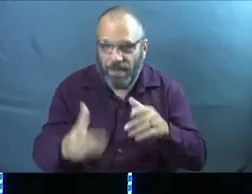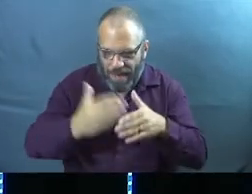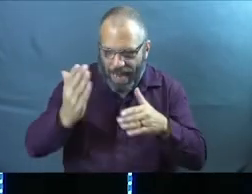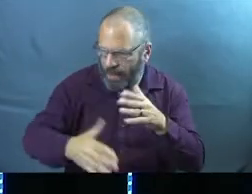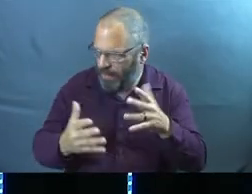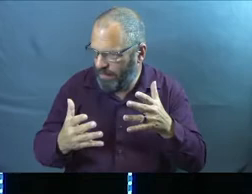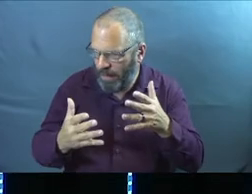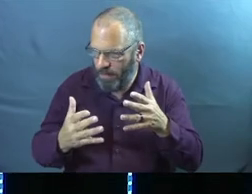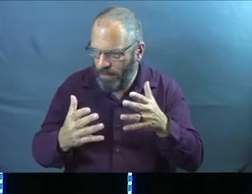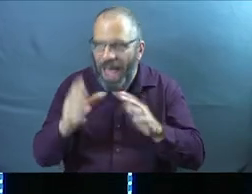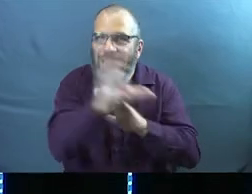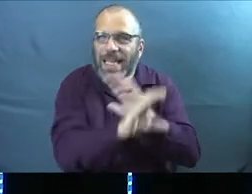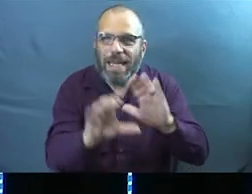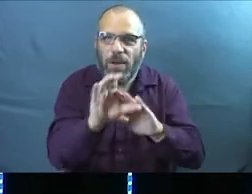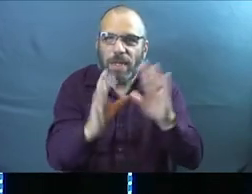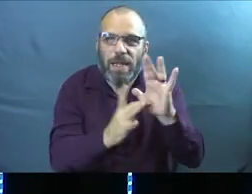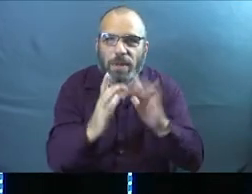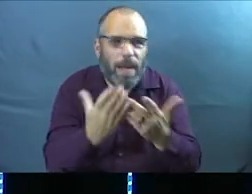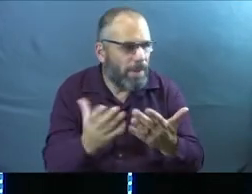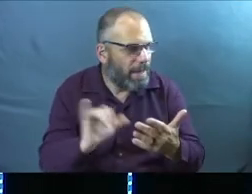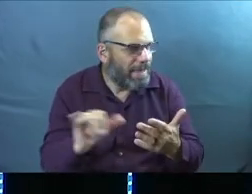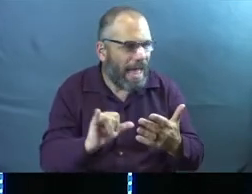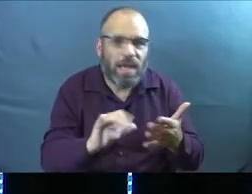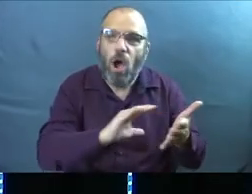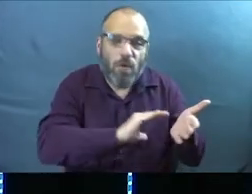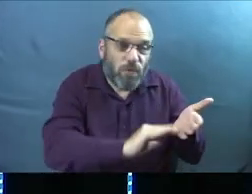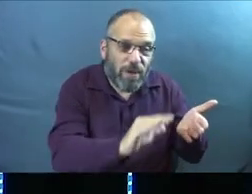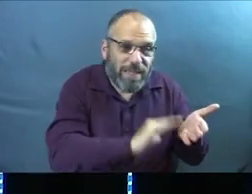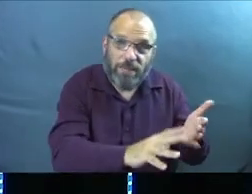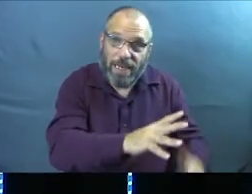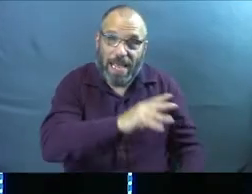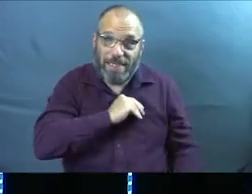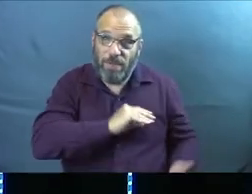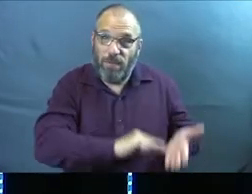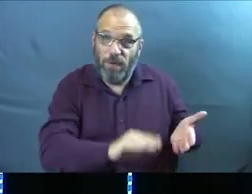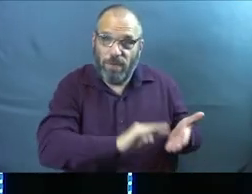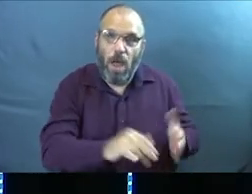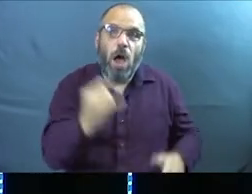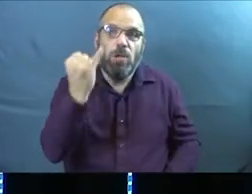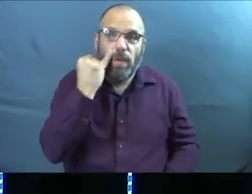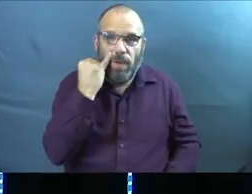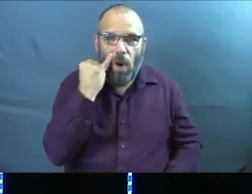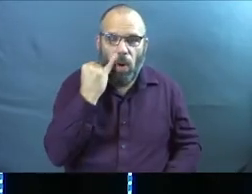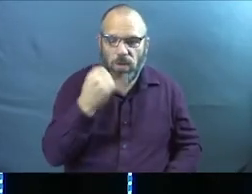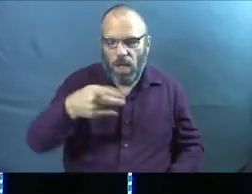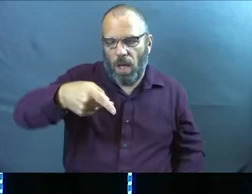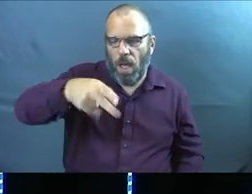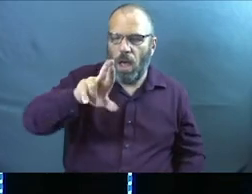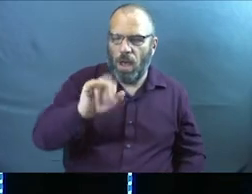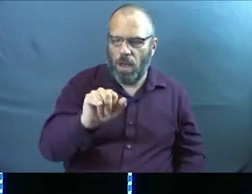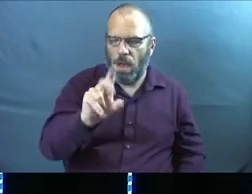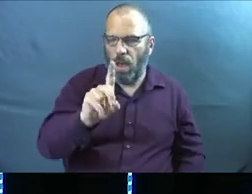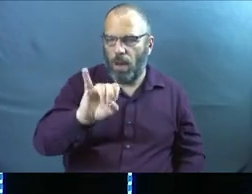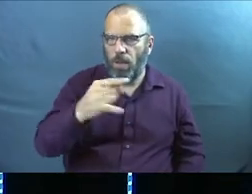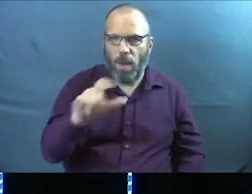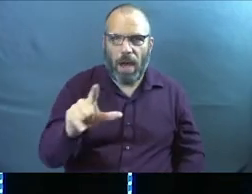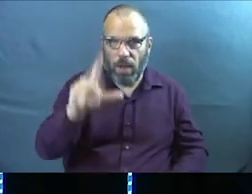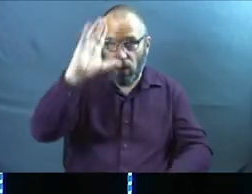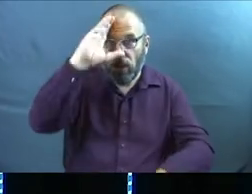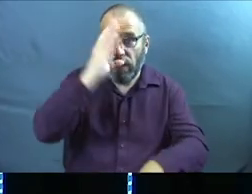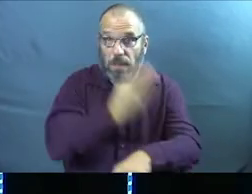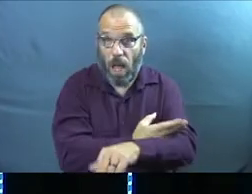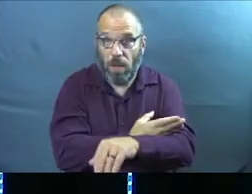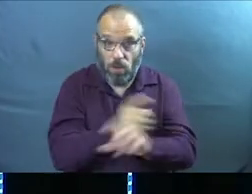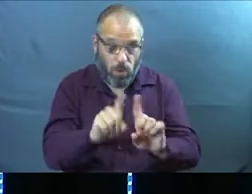of the characters in the Bible that were forgiven and accepted that forgiveness? What if the prodigal son refused to be